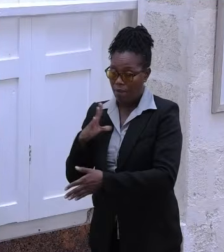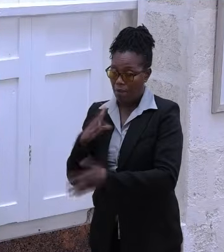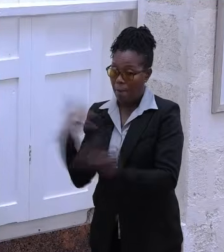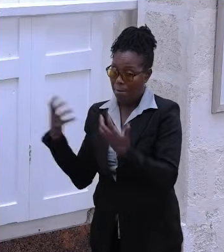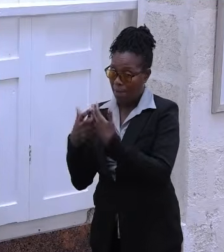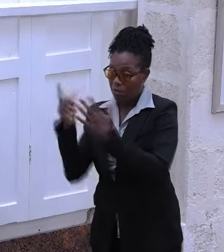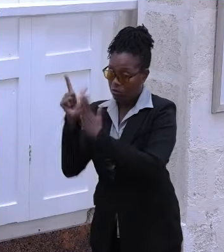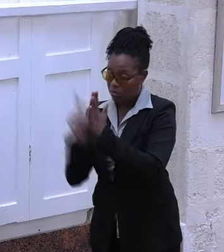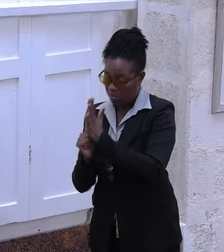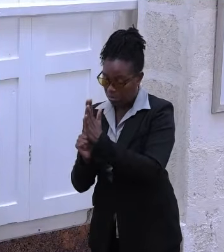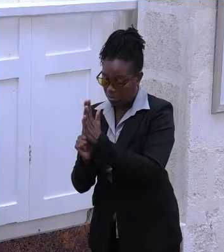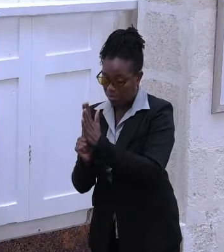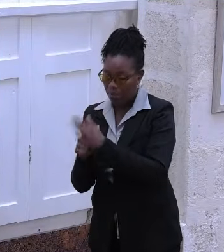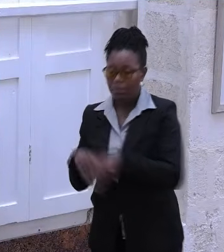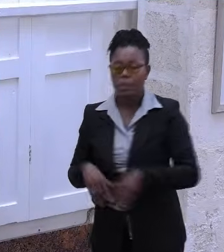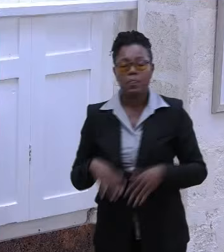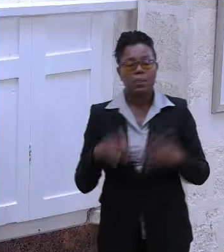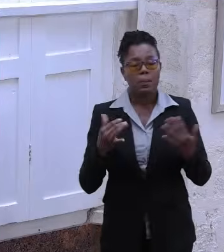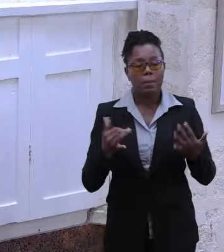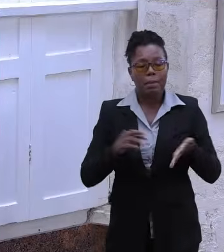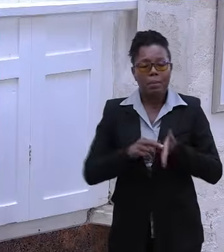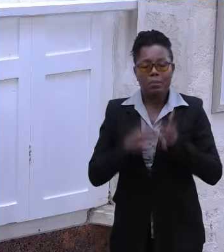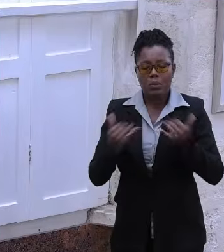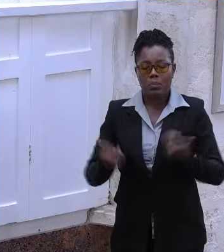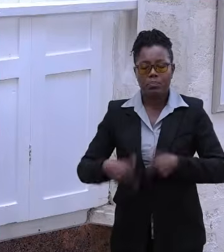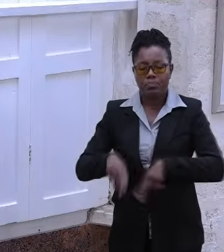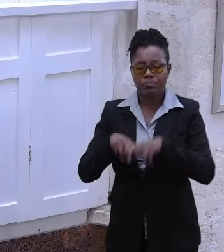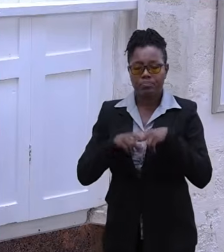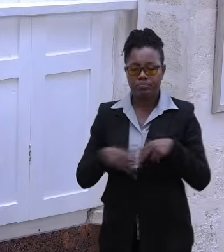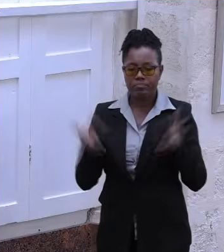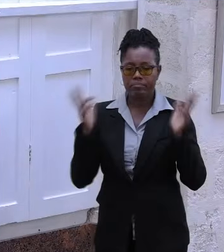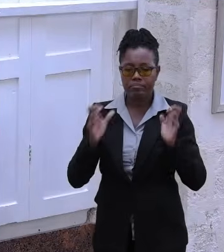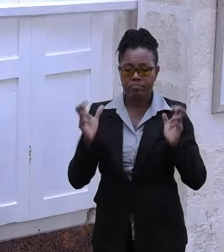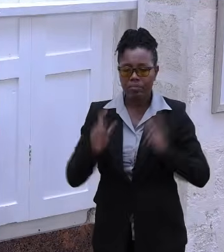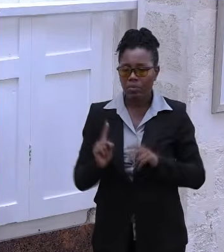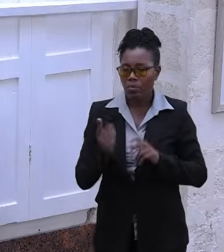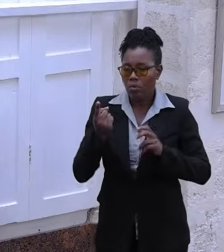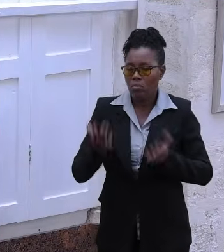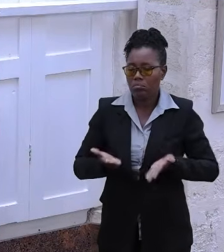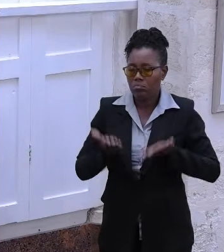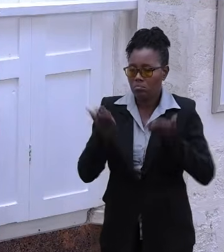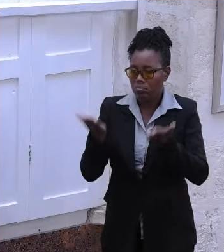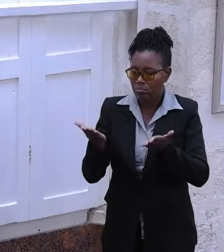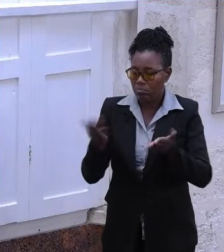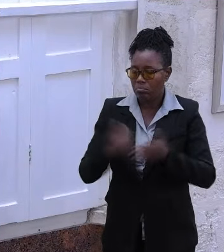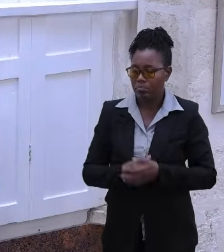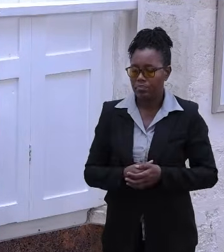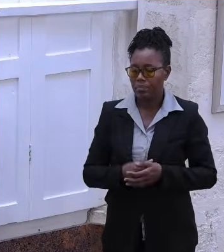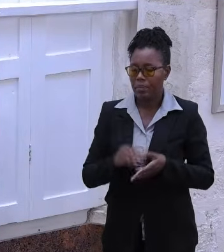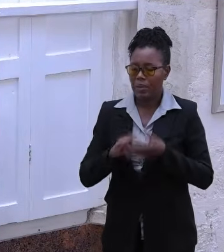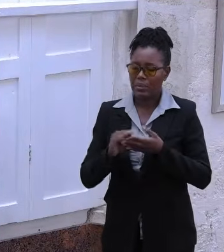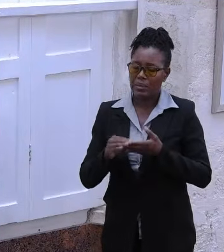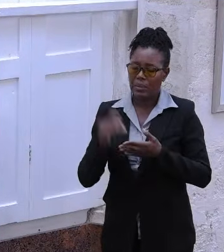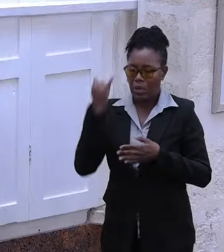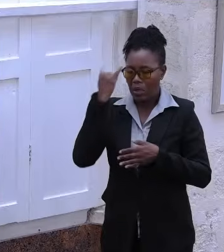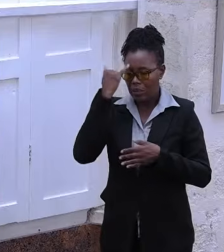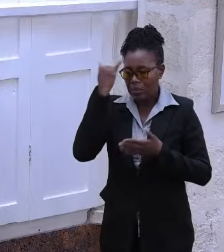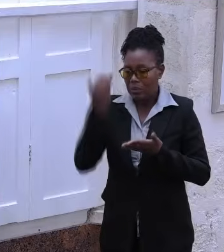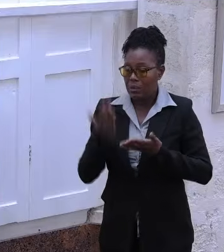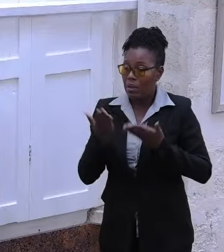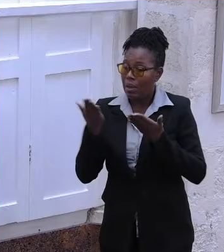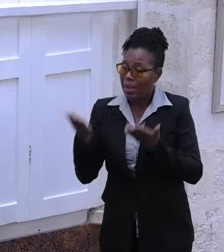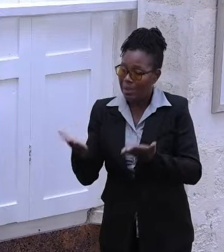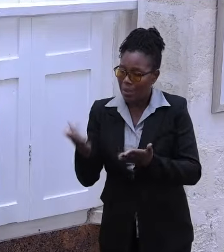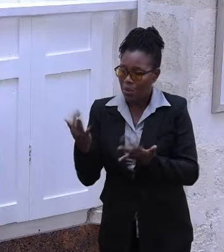Therefore, I sat this morning and I heard the first presentation, which suggested that people waited as long